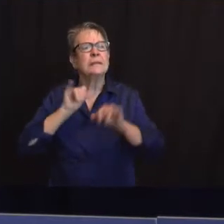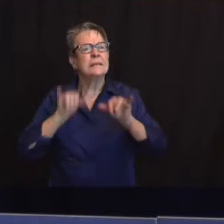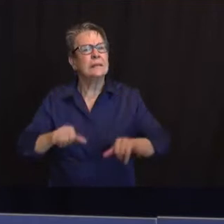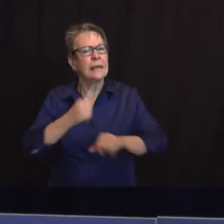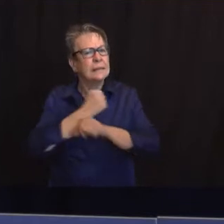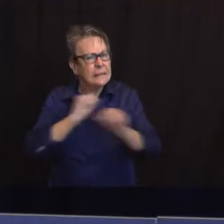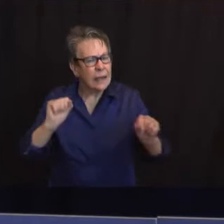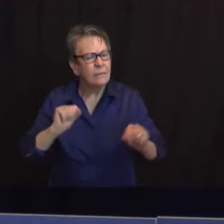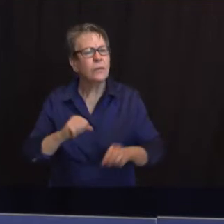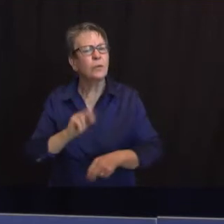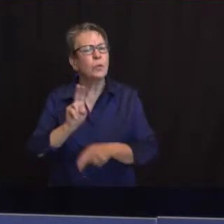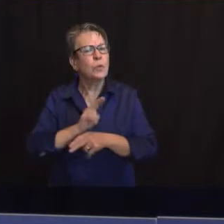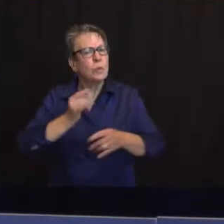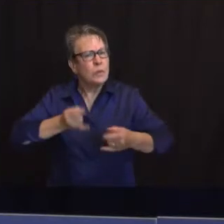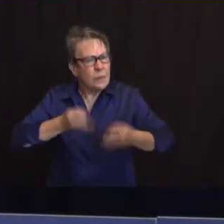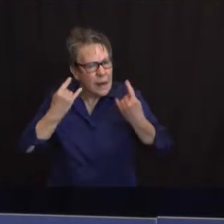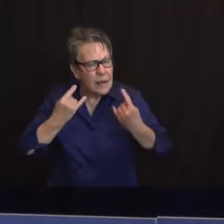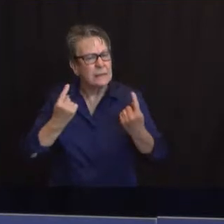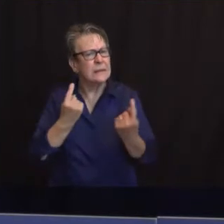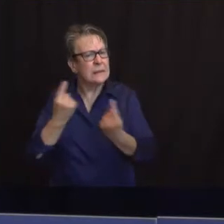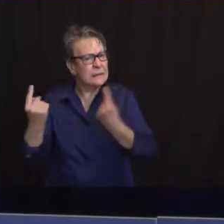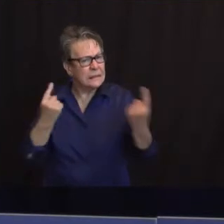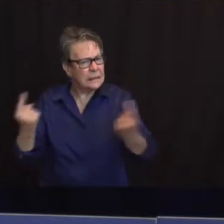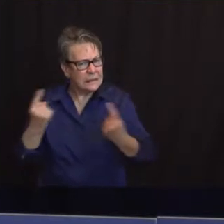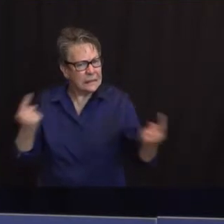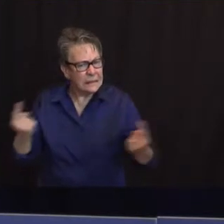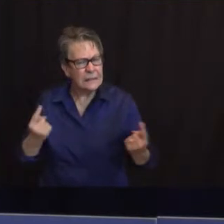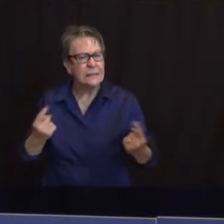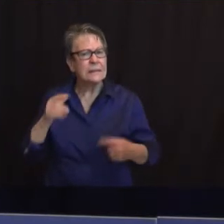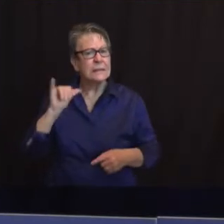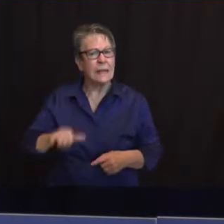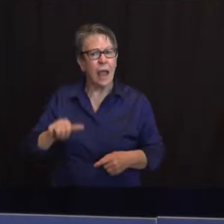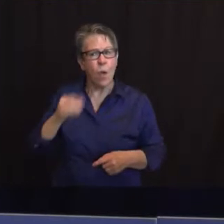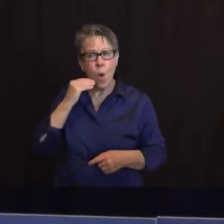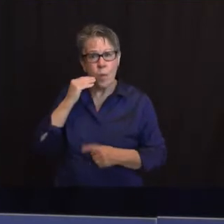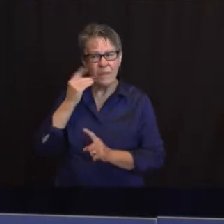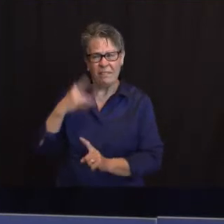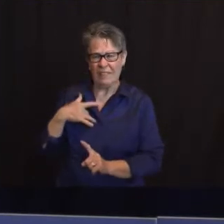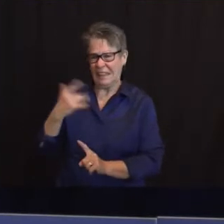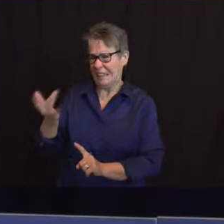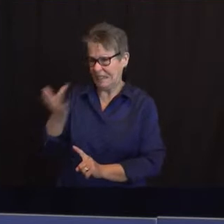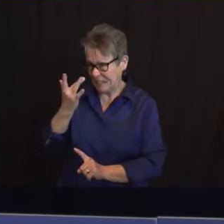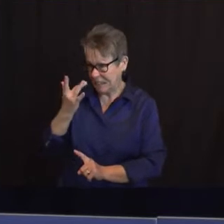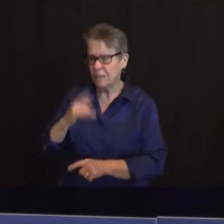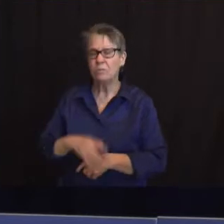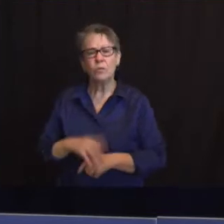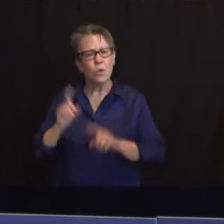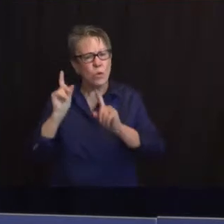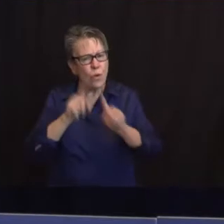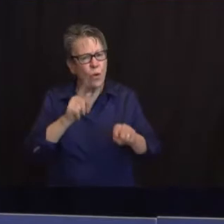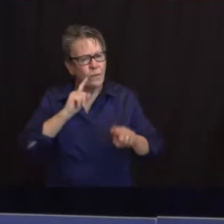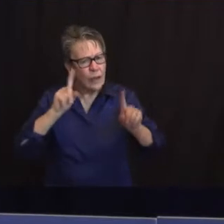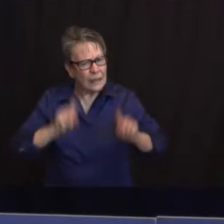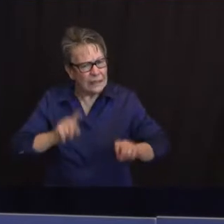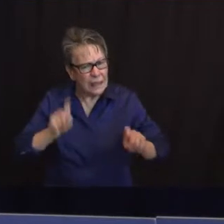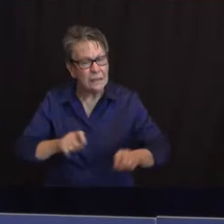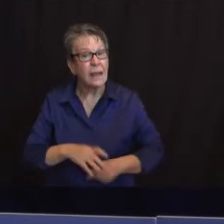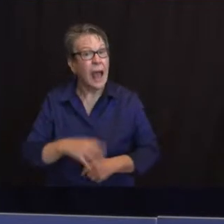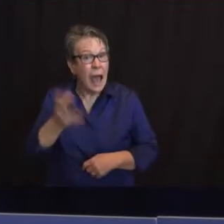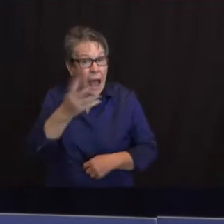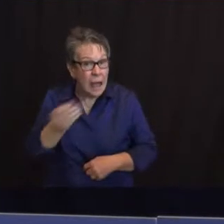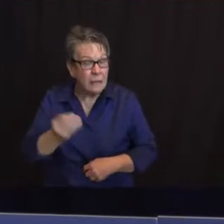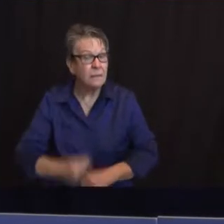you're not feeling well, get tested, get vaccinated, and when it's your turn, and remember, for each other and for us all, please take the